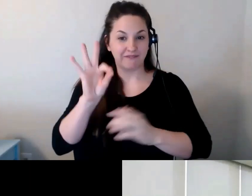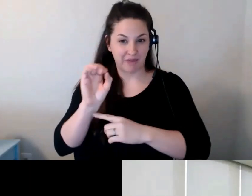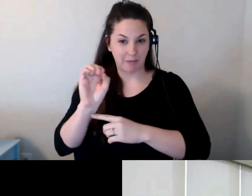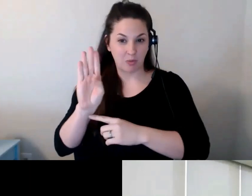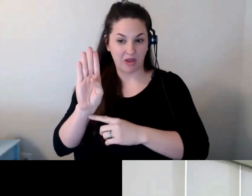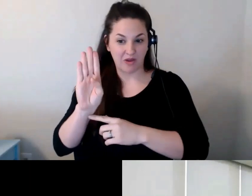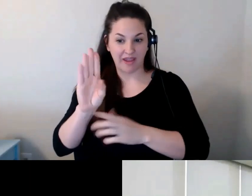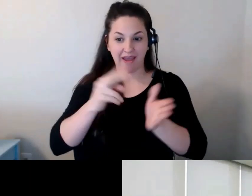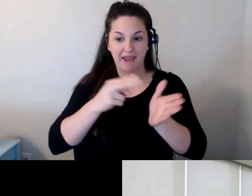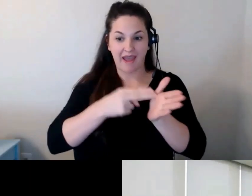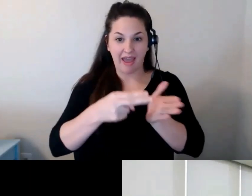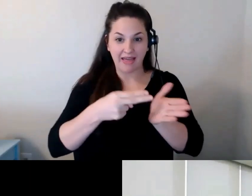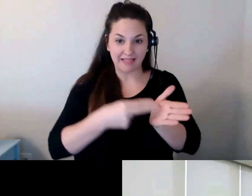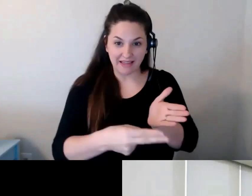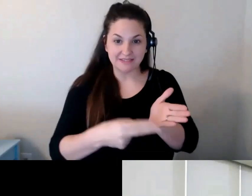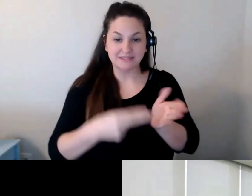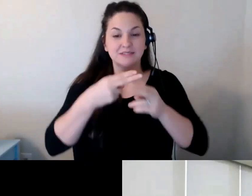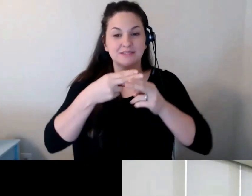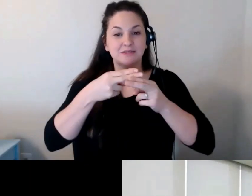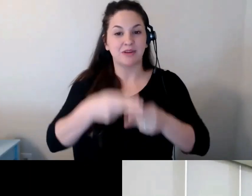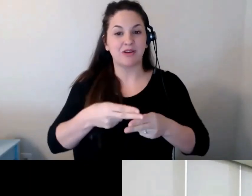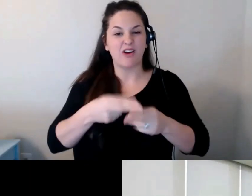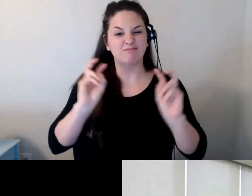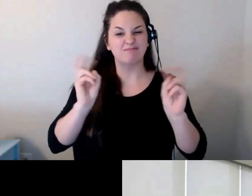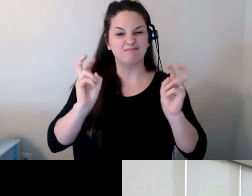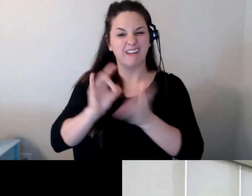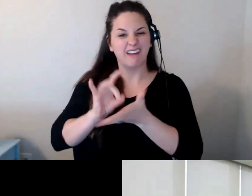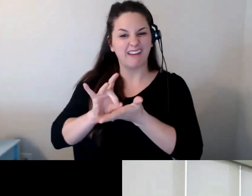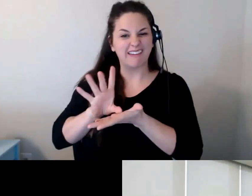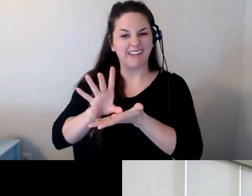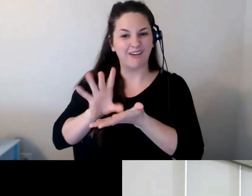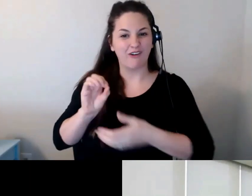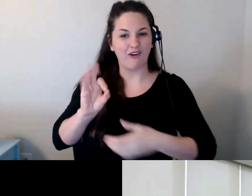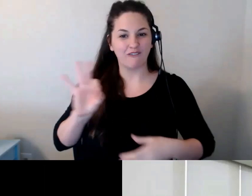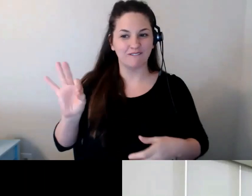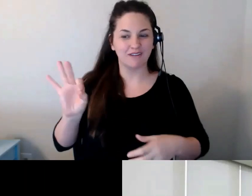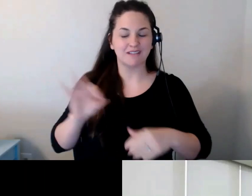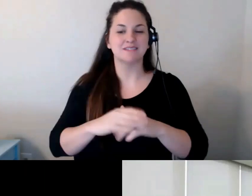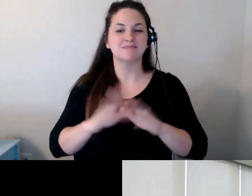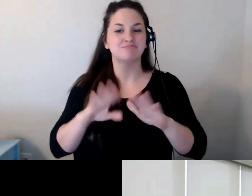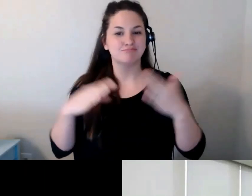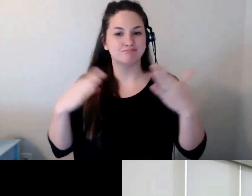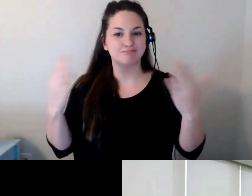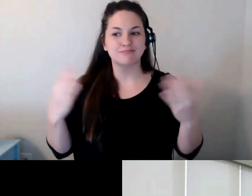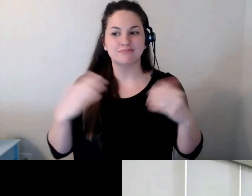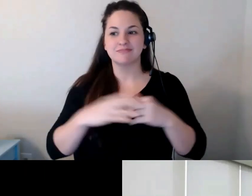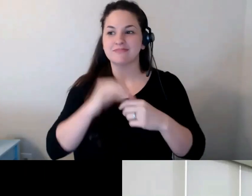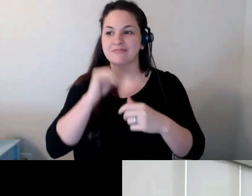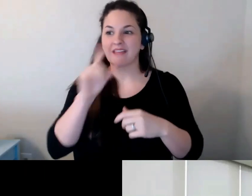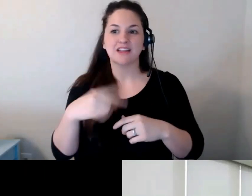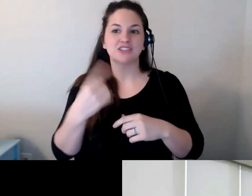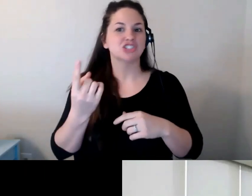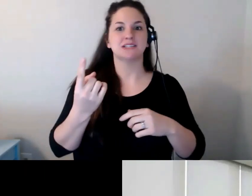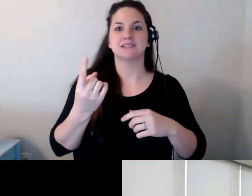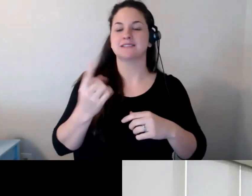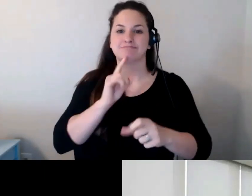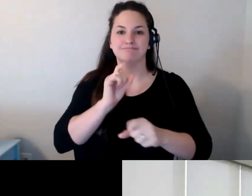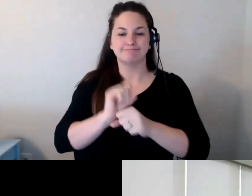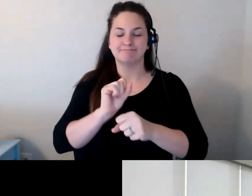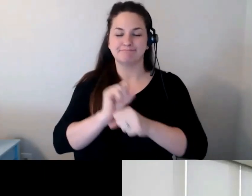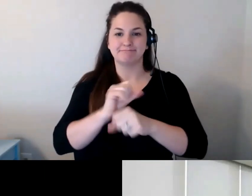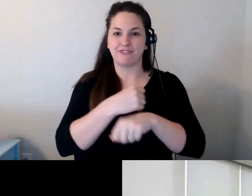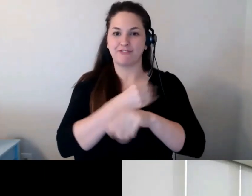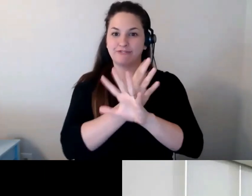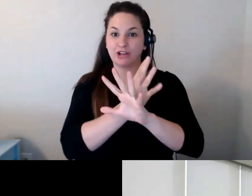we called that the kickoff unfolding, not just the virtual meeting that we all